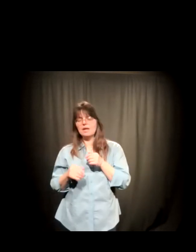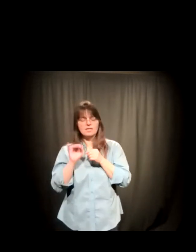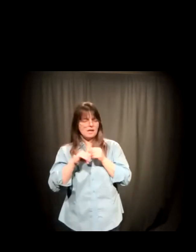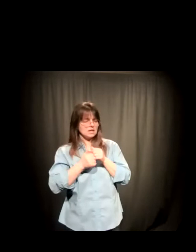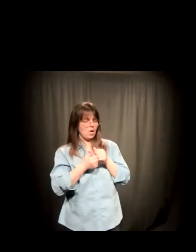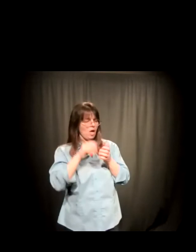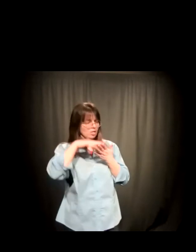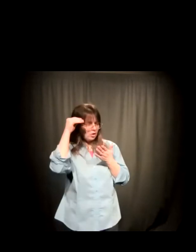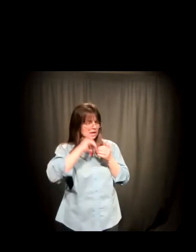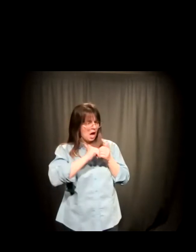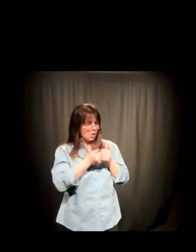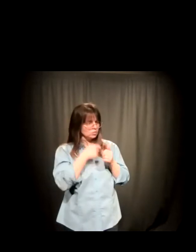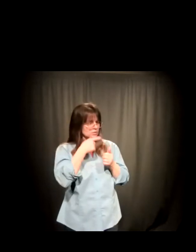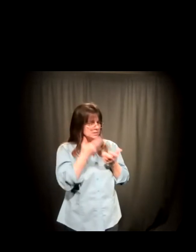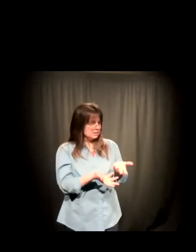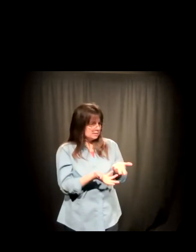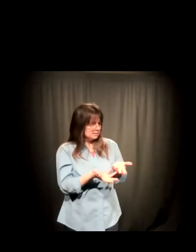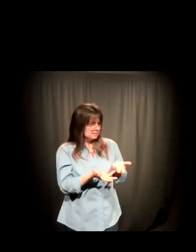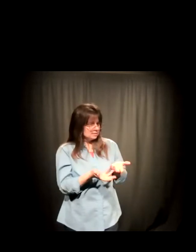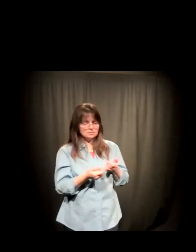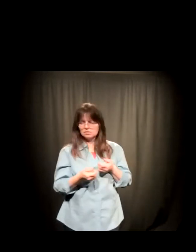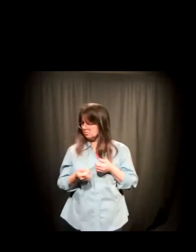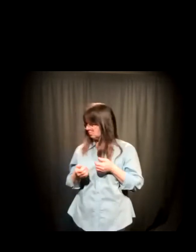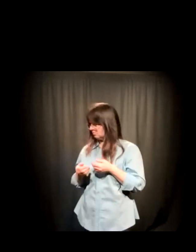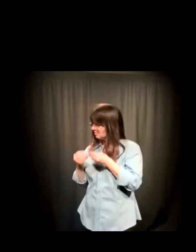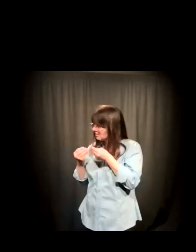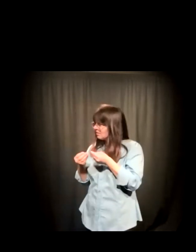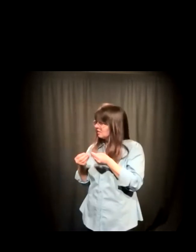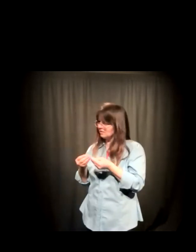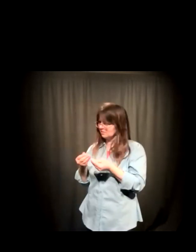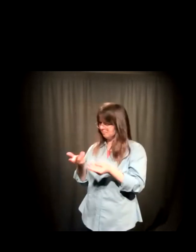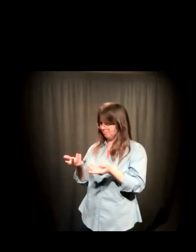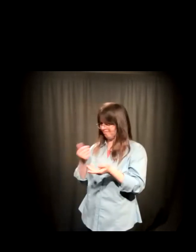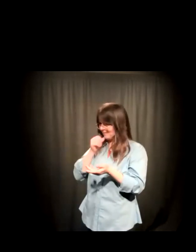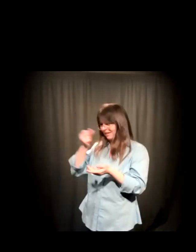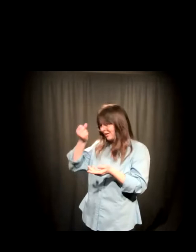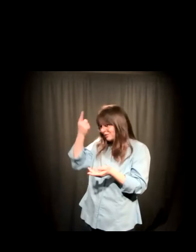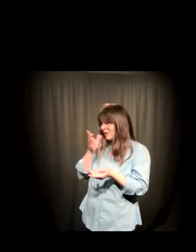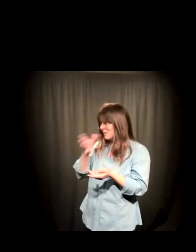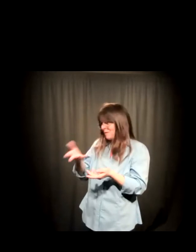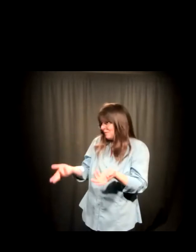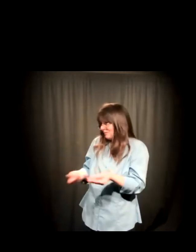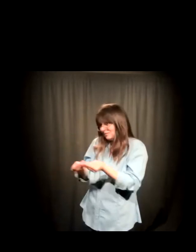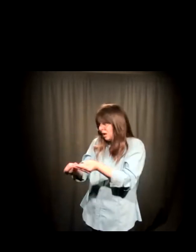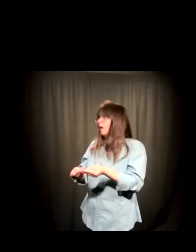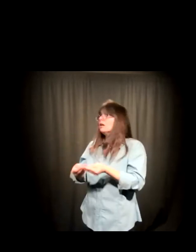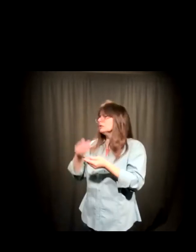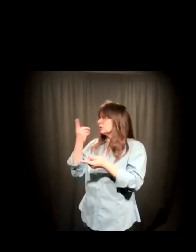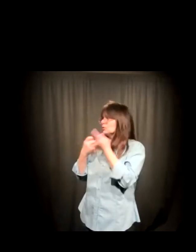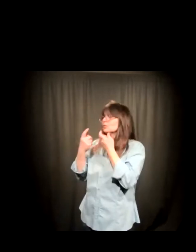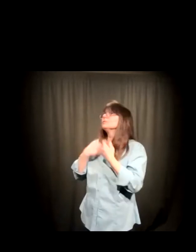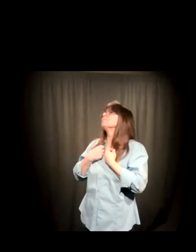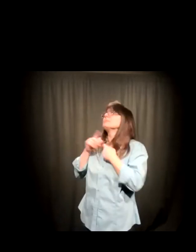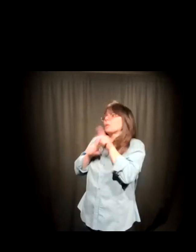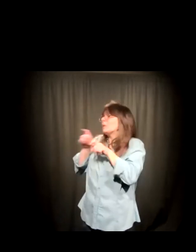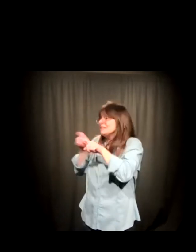that explained everything. But it explained nothing. Instead, it opened a breathless rush of questions inside of me. But before I could